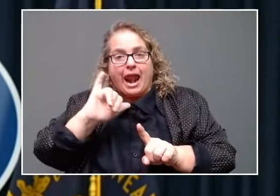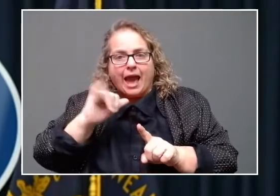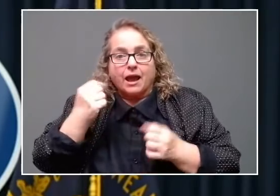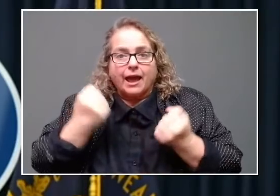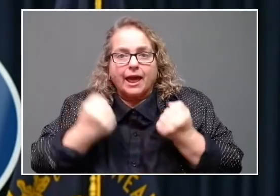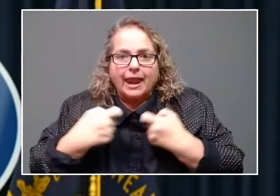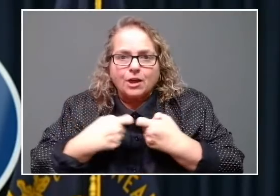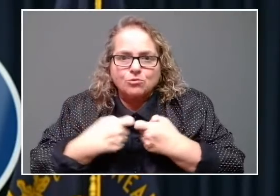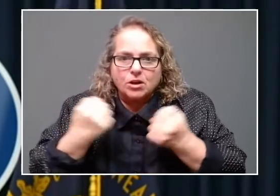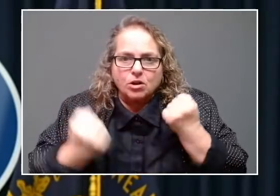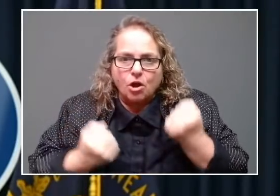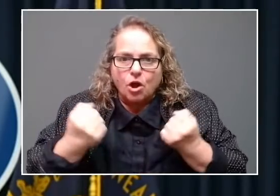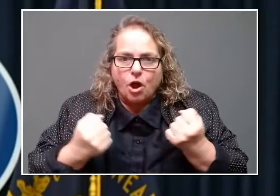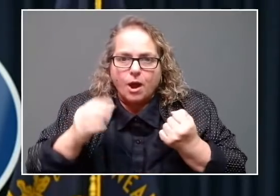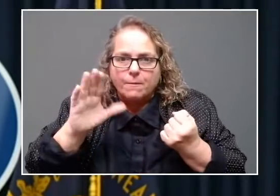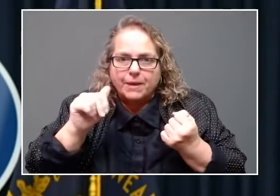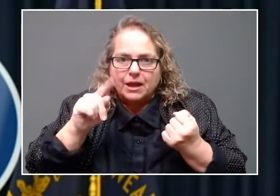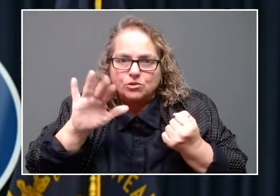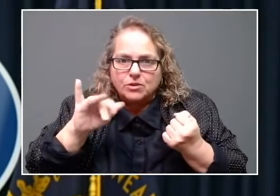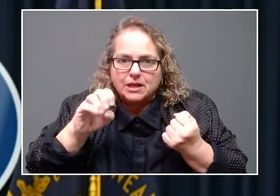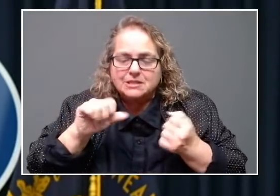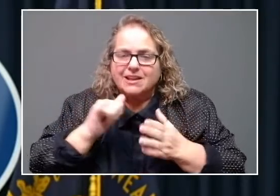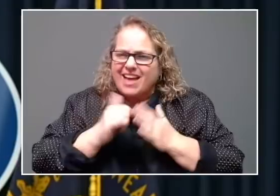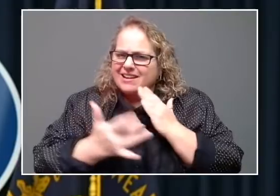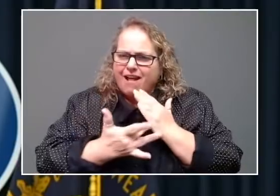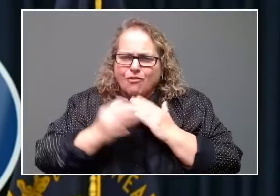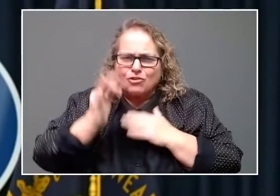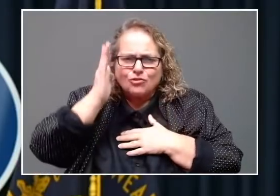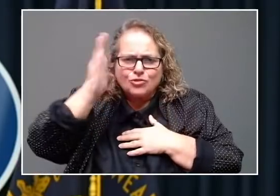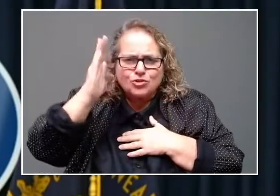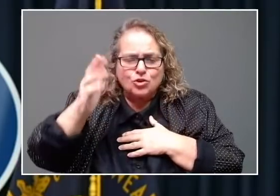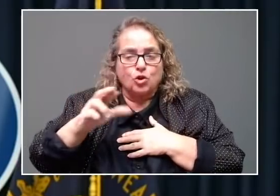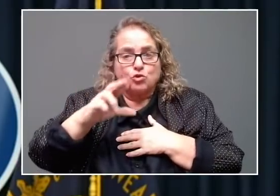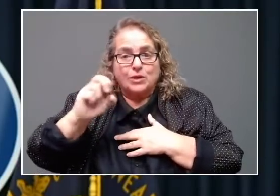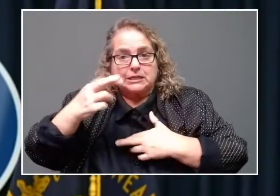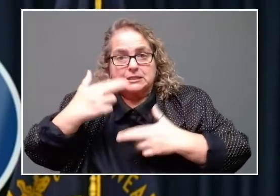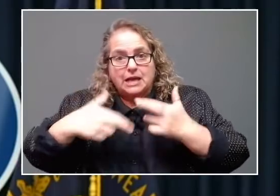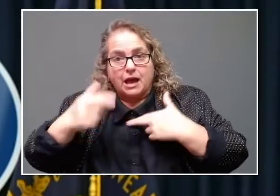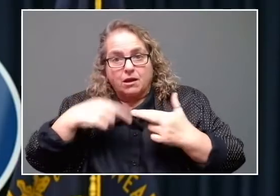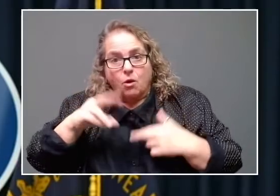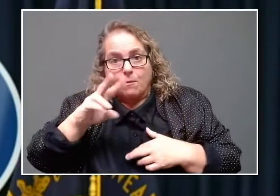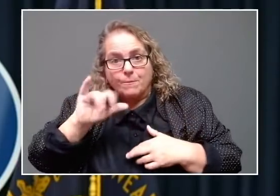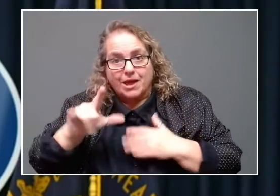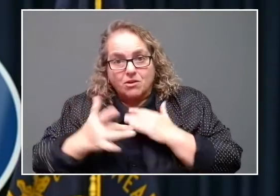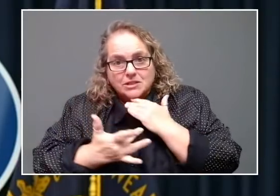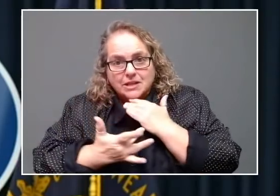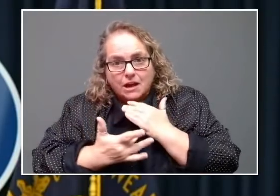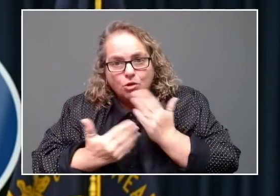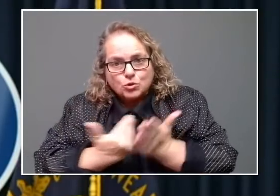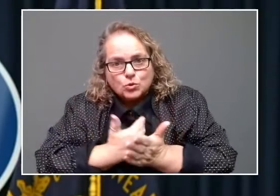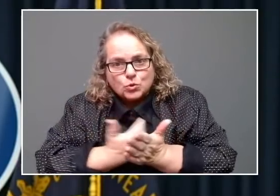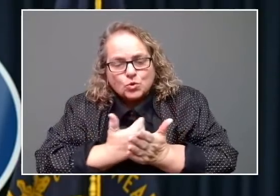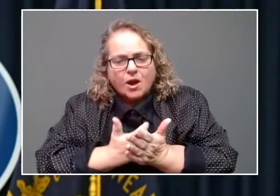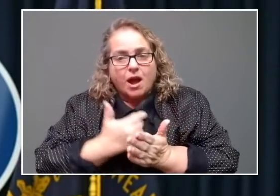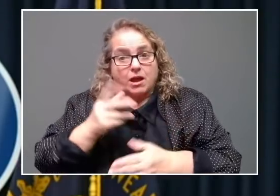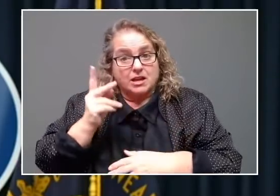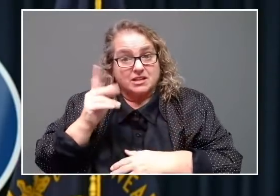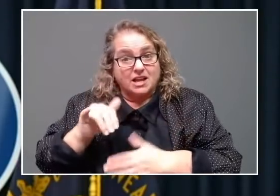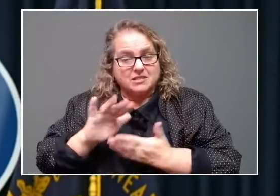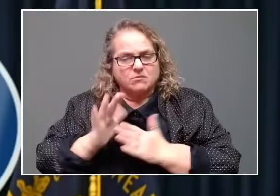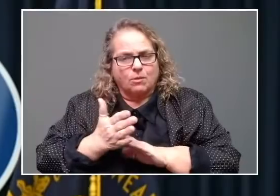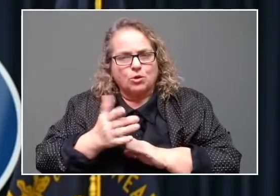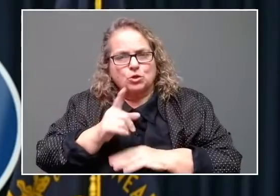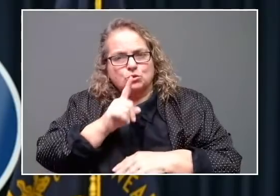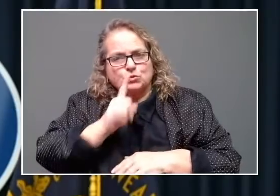at the recycled paper mill technology and others, Kentucky is becoming a true leader in the jobs